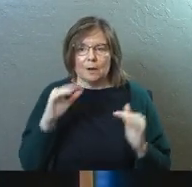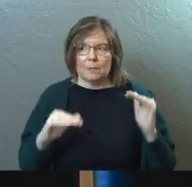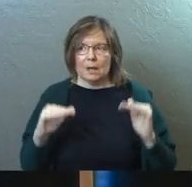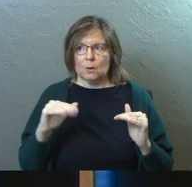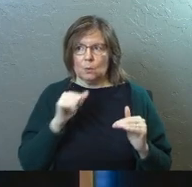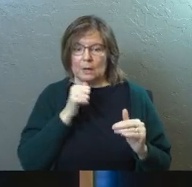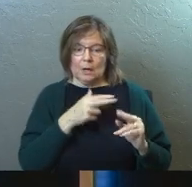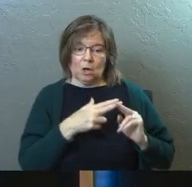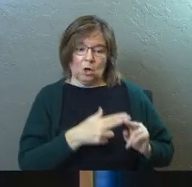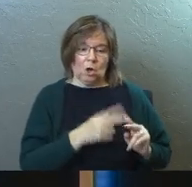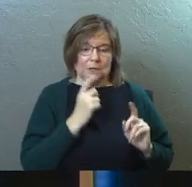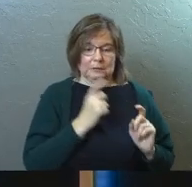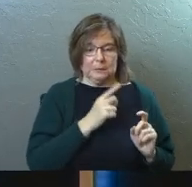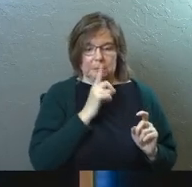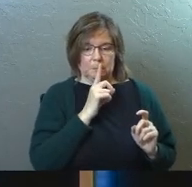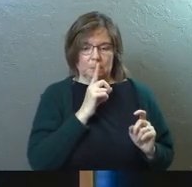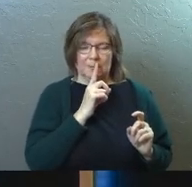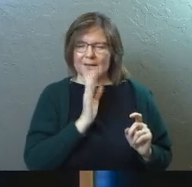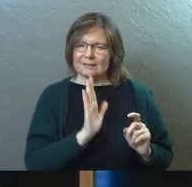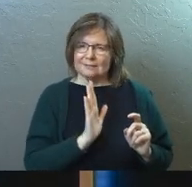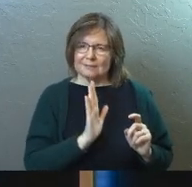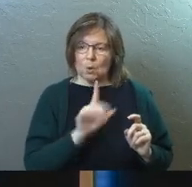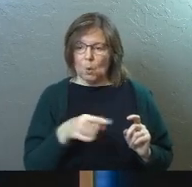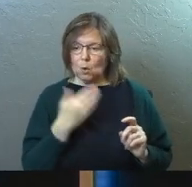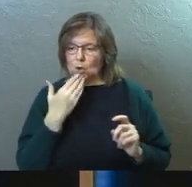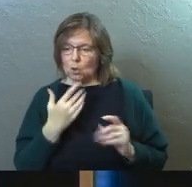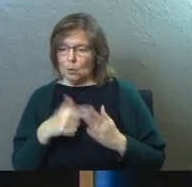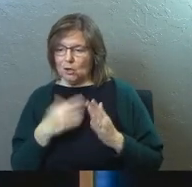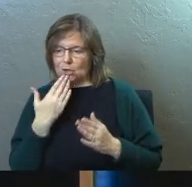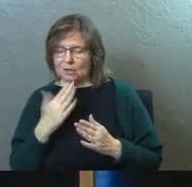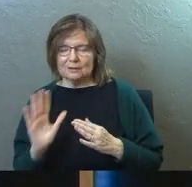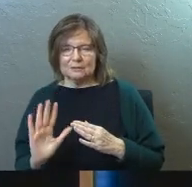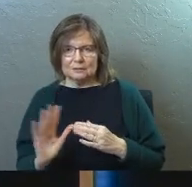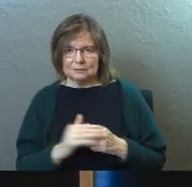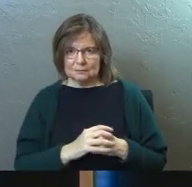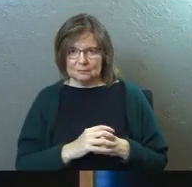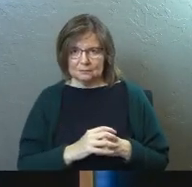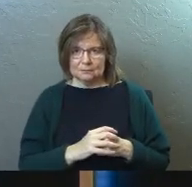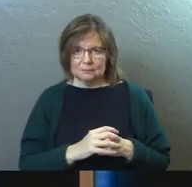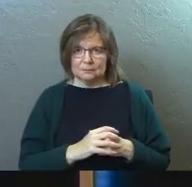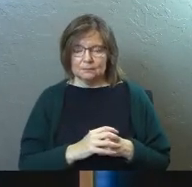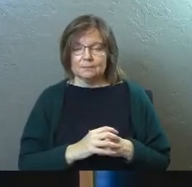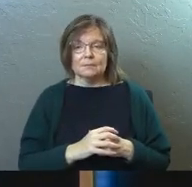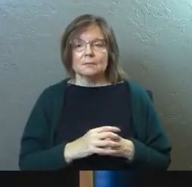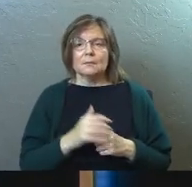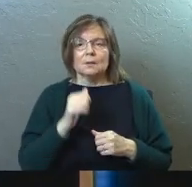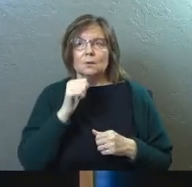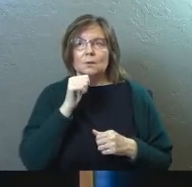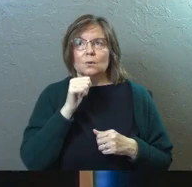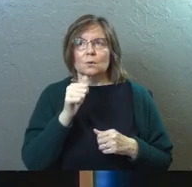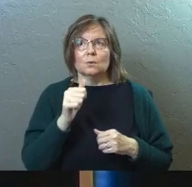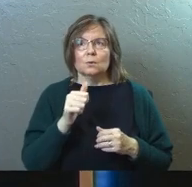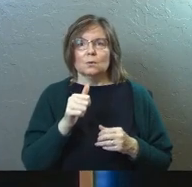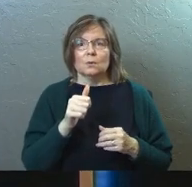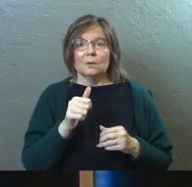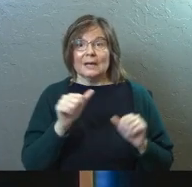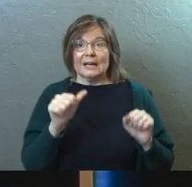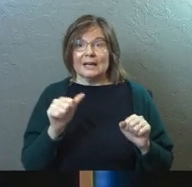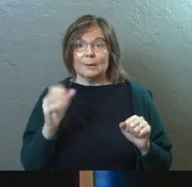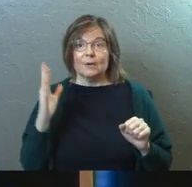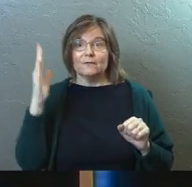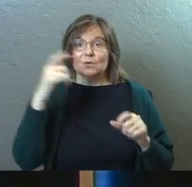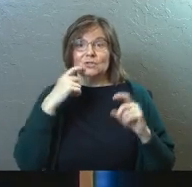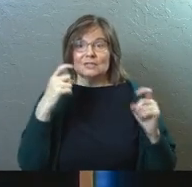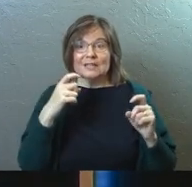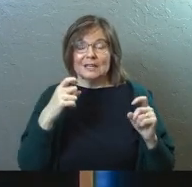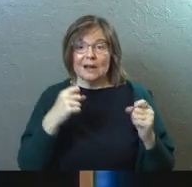balance of we're not going to call sin, sin, and we're only going to call good what's good. And we're not going to enable future